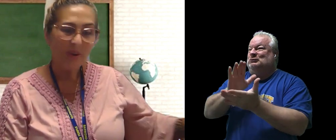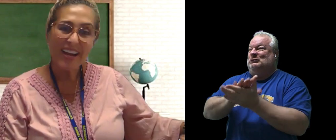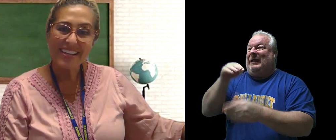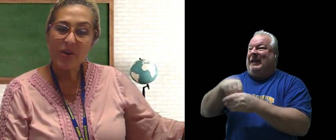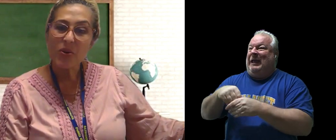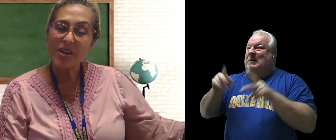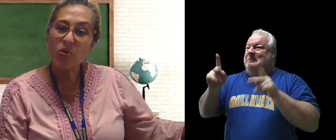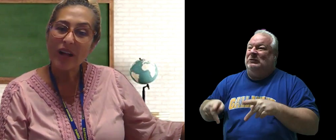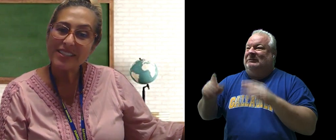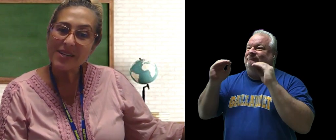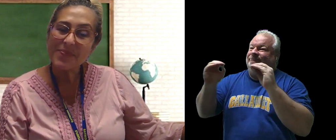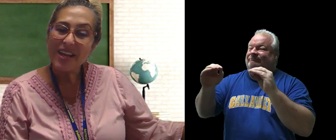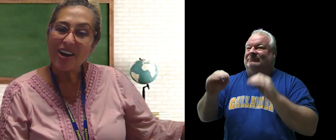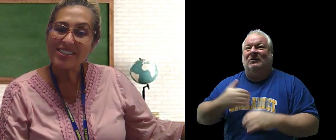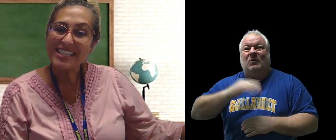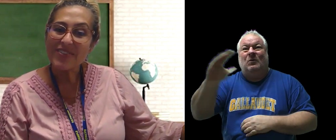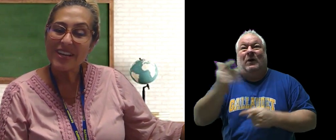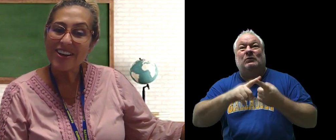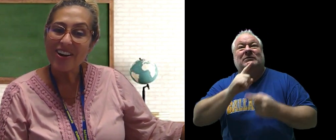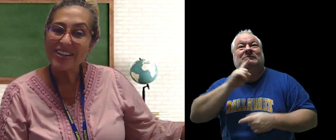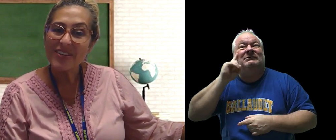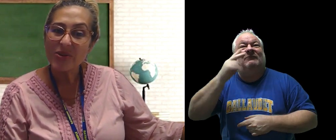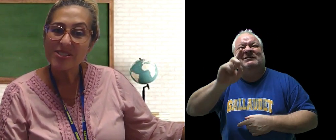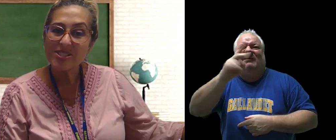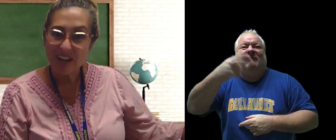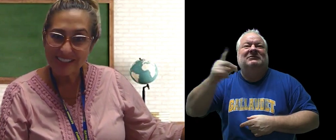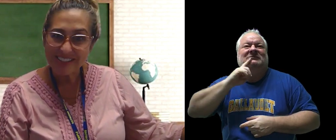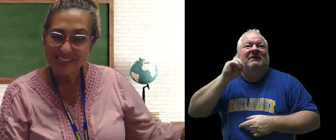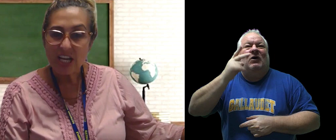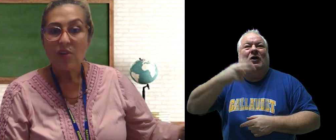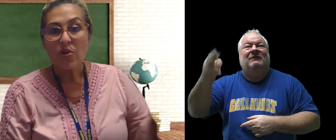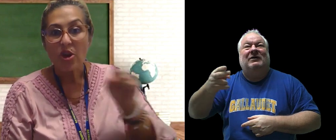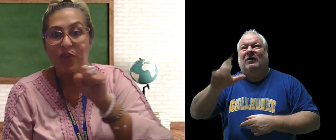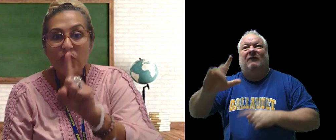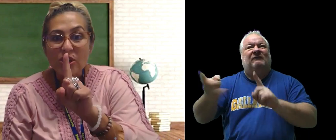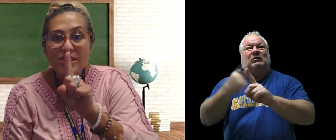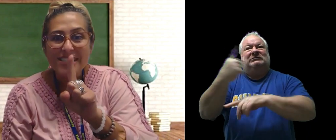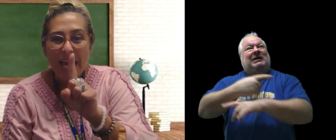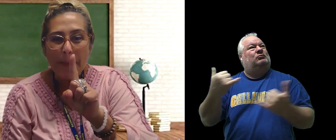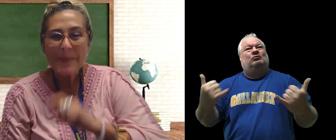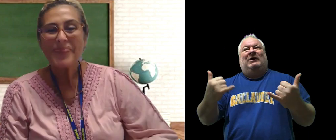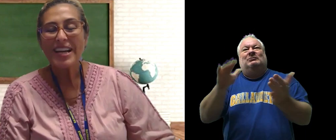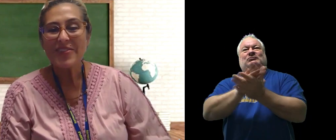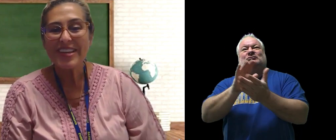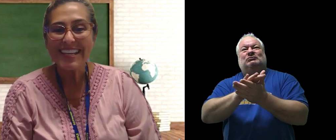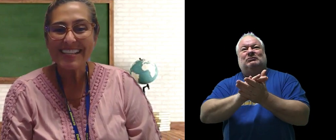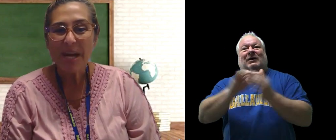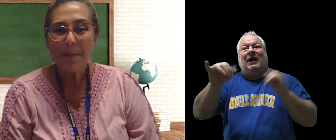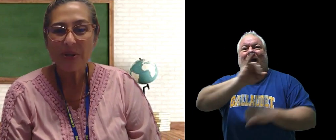That's right. We want to welcome our deaf and hard of hearing scholars for their first day